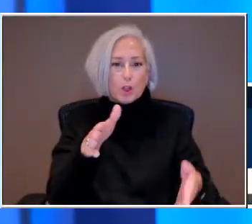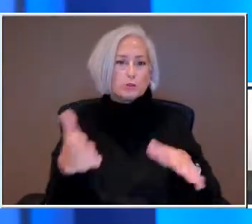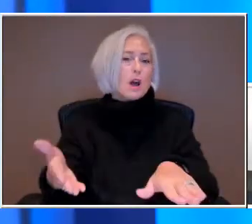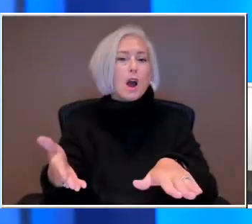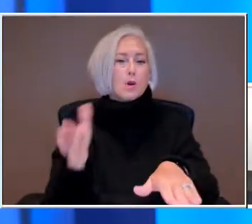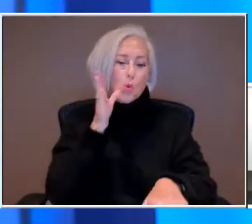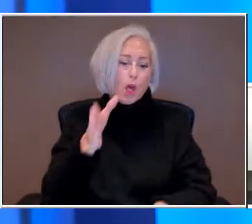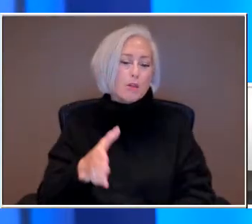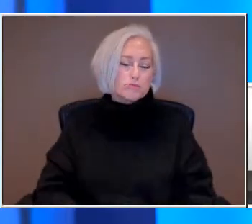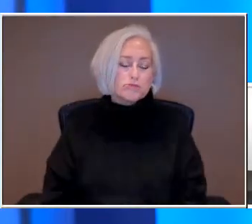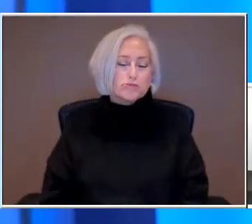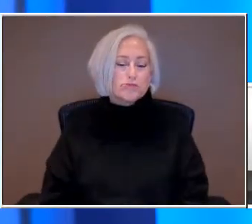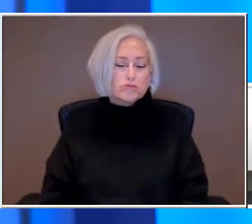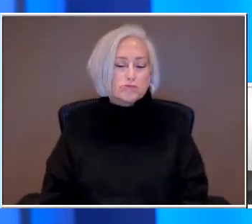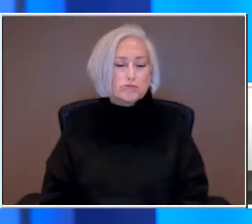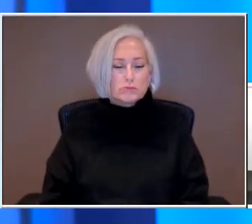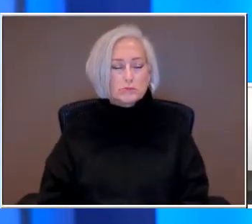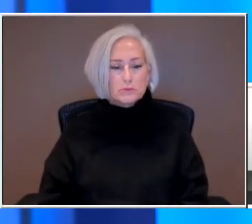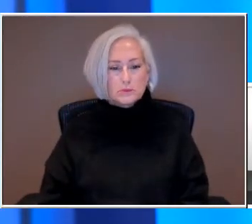and